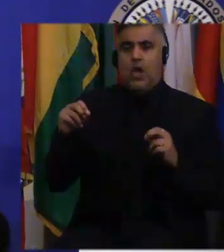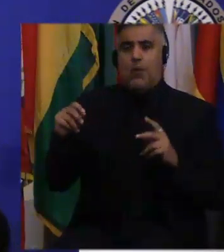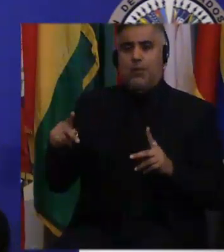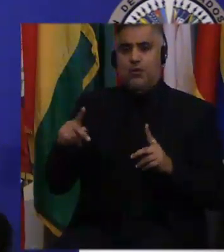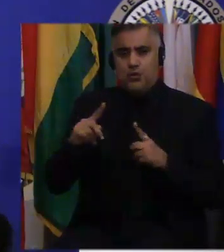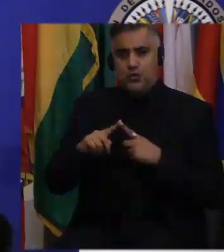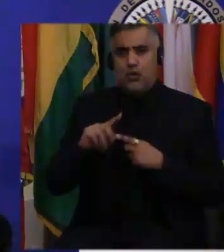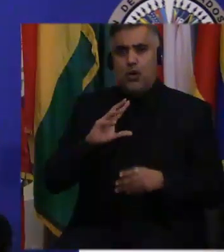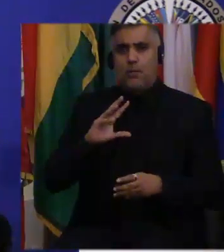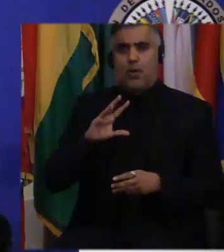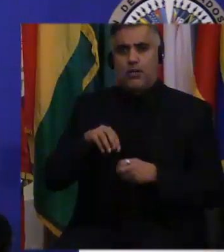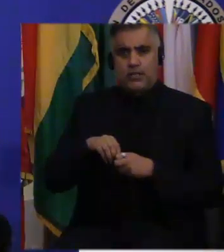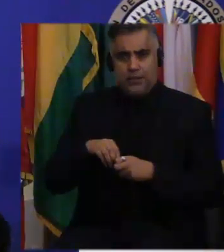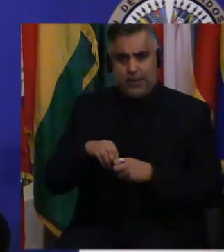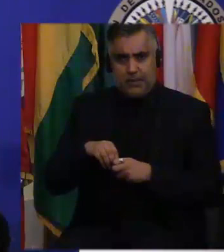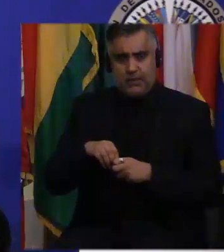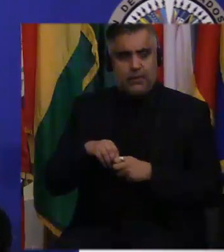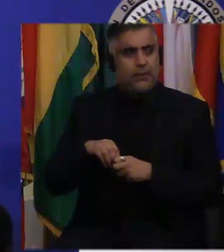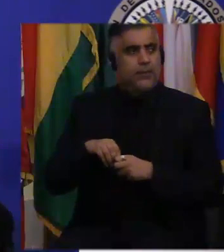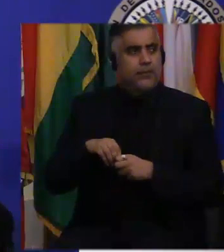to participate in